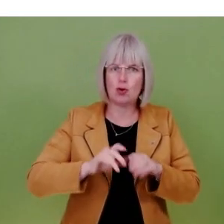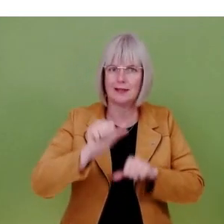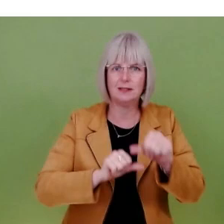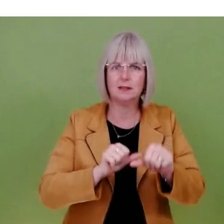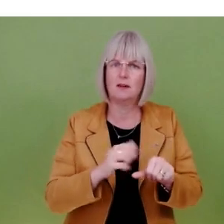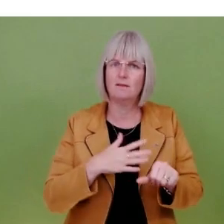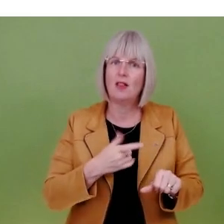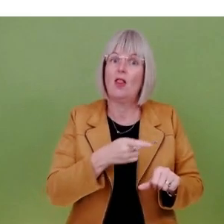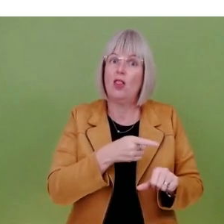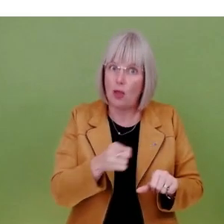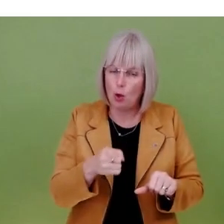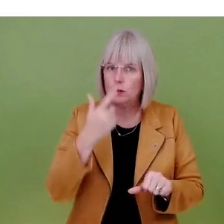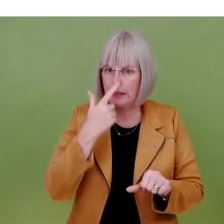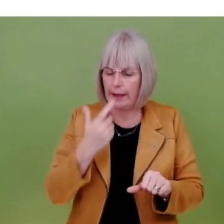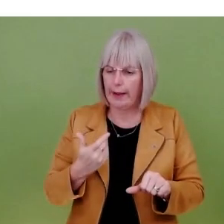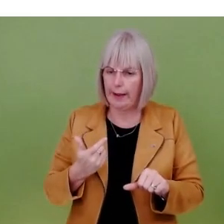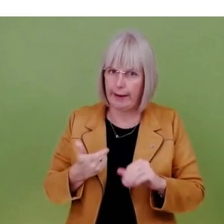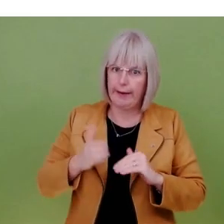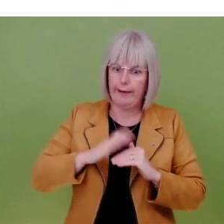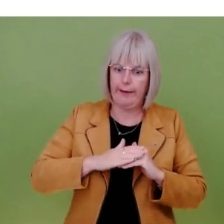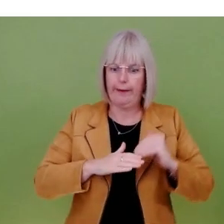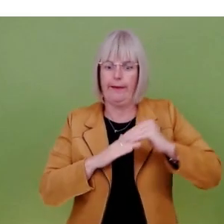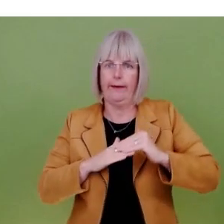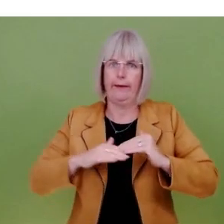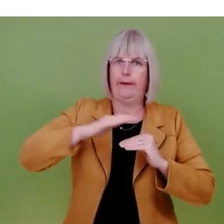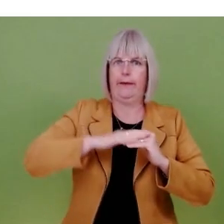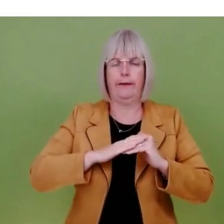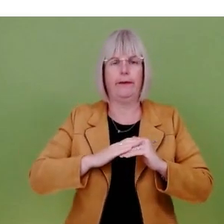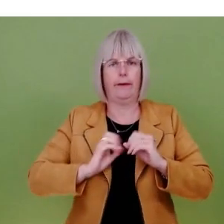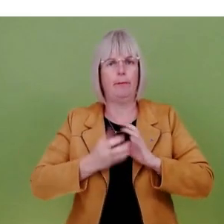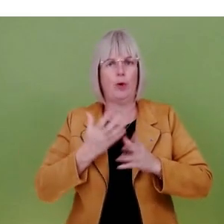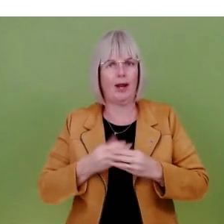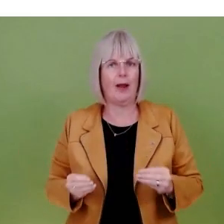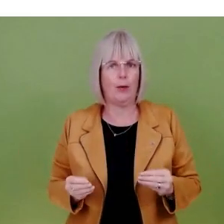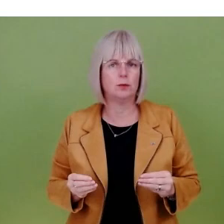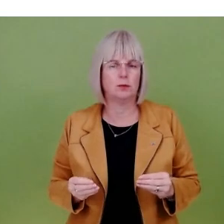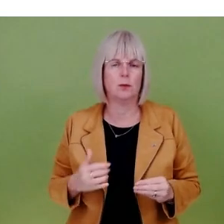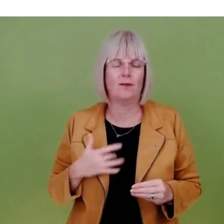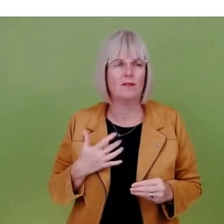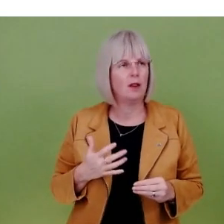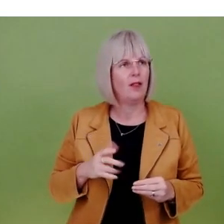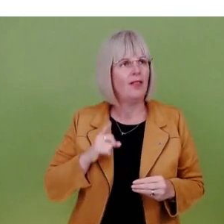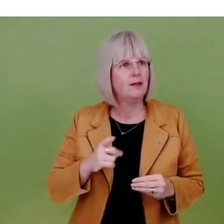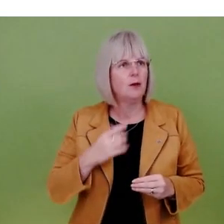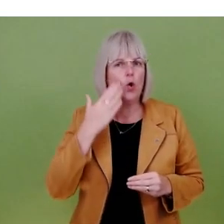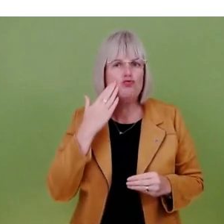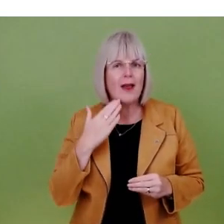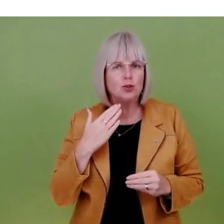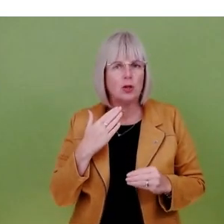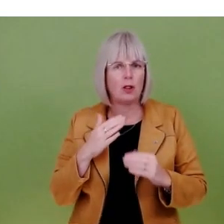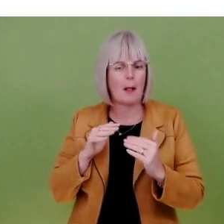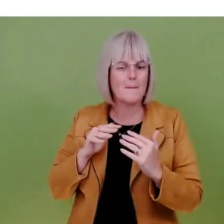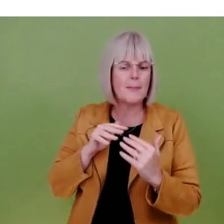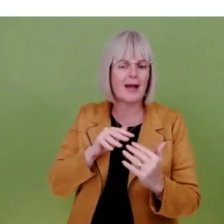burnout. So I think there's something about racial battle fatigue, which I think we need to think about a bit more, but